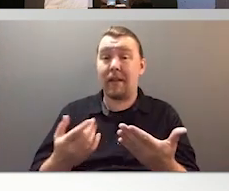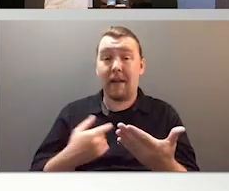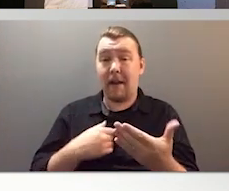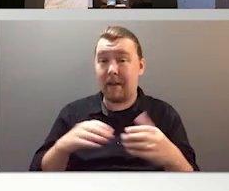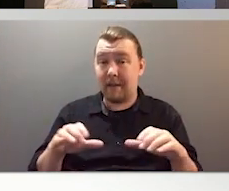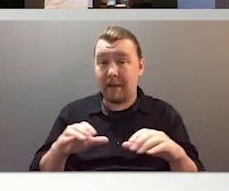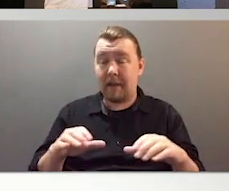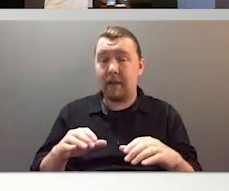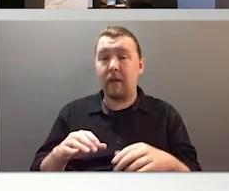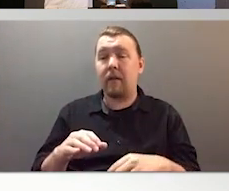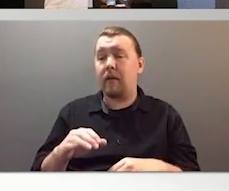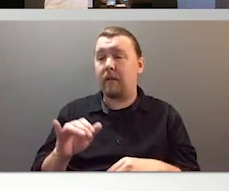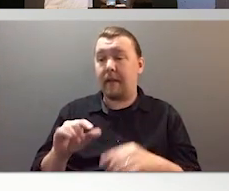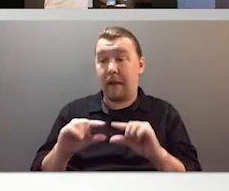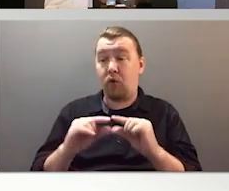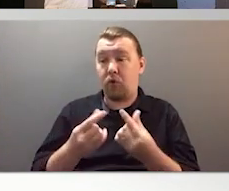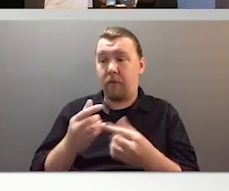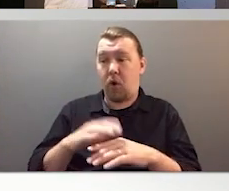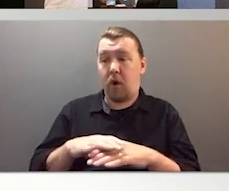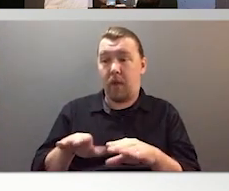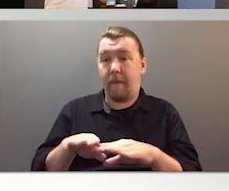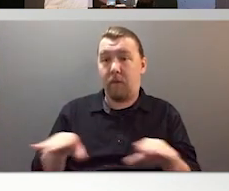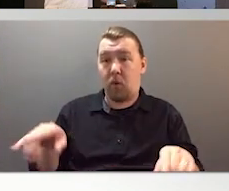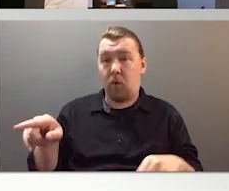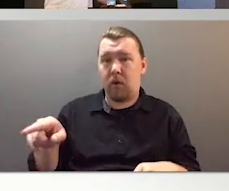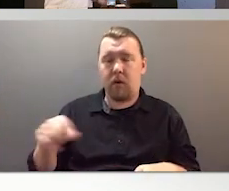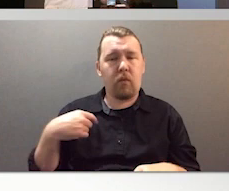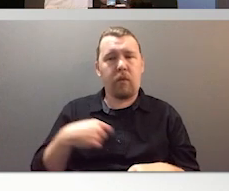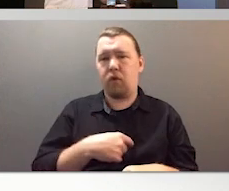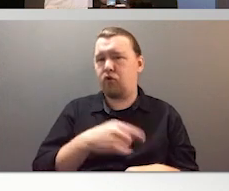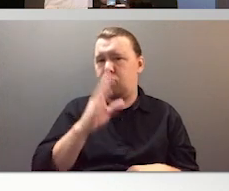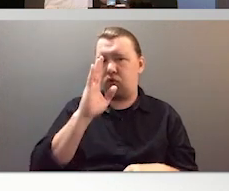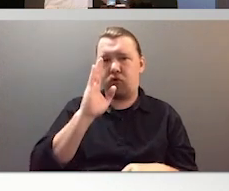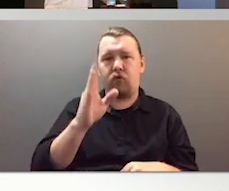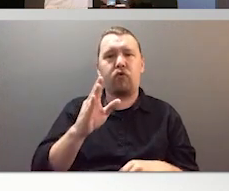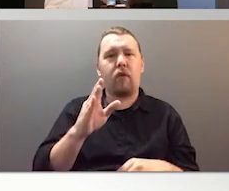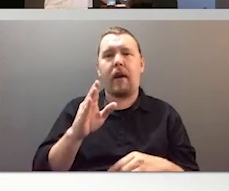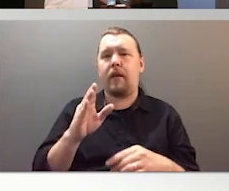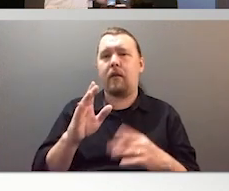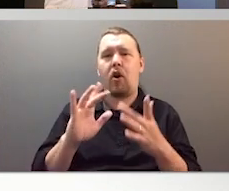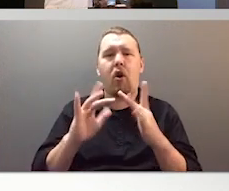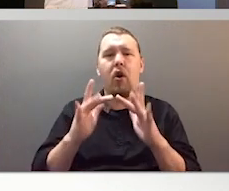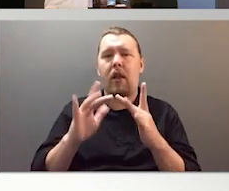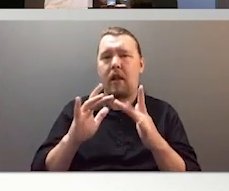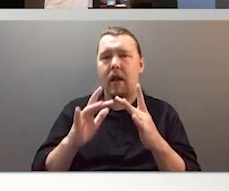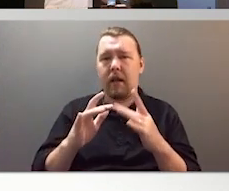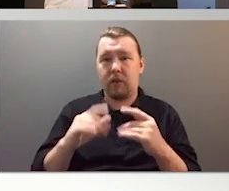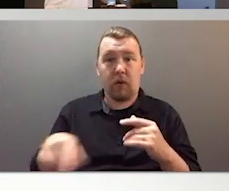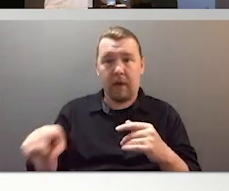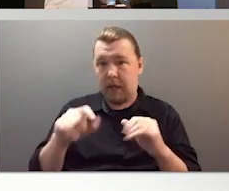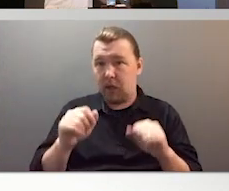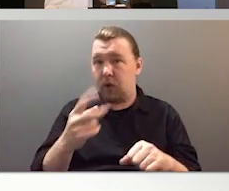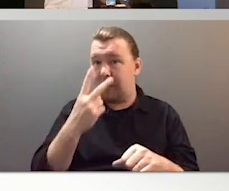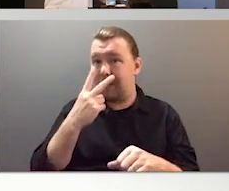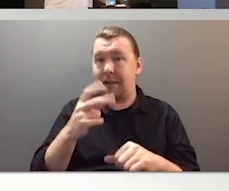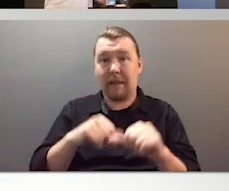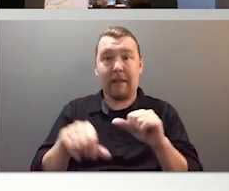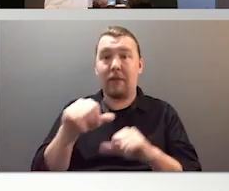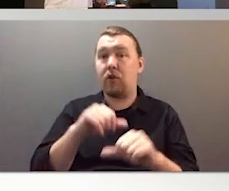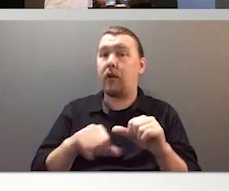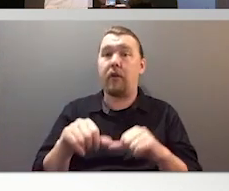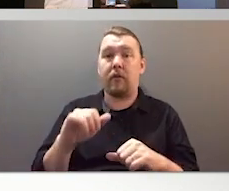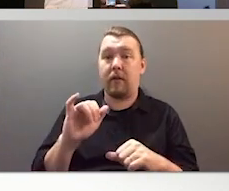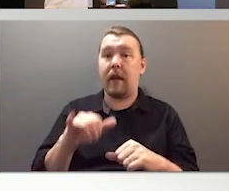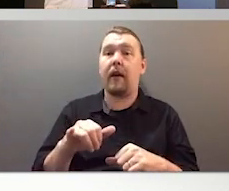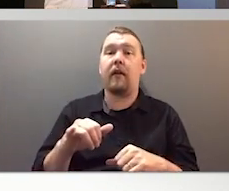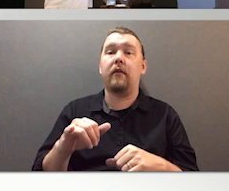other. It was the goal. So we just called it Mindful Monday. We're still going to get together at the end. You guys can talk. We can stay on for an extra